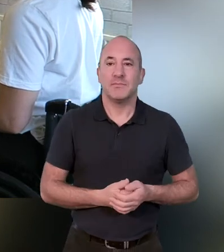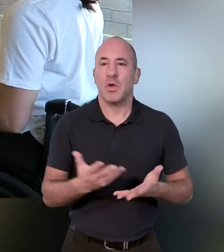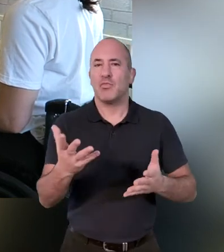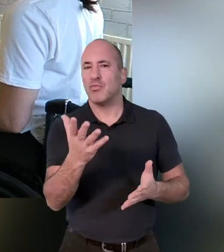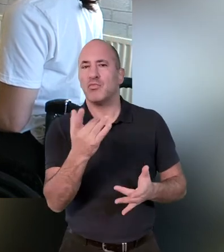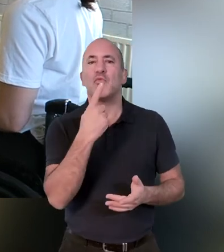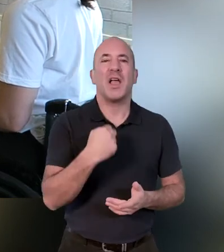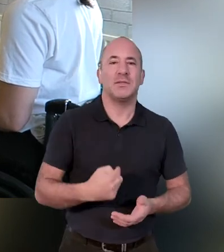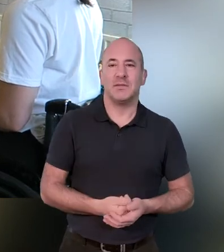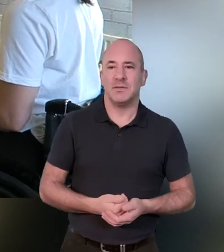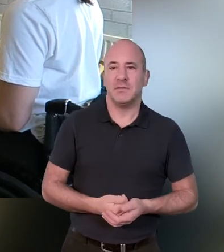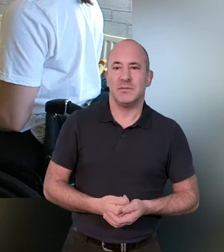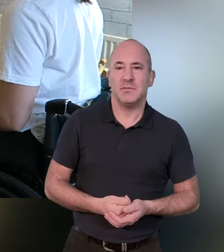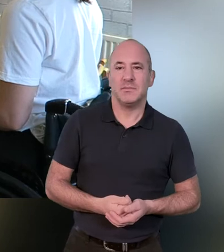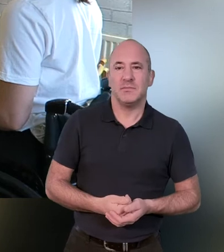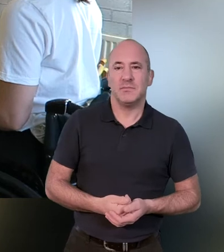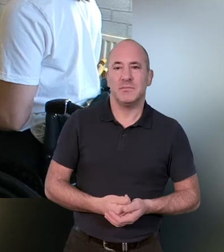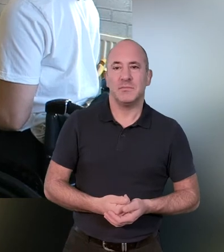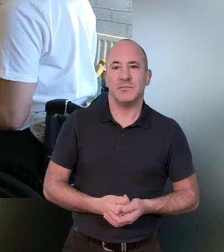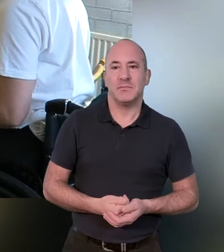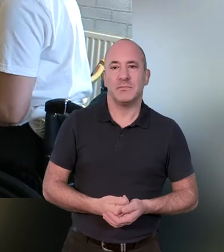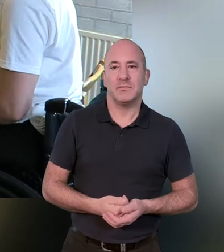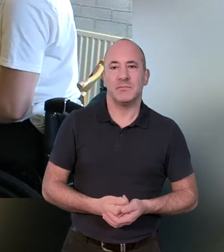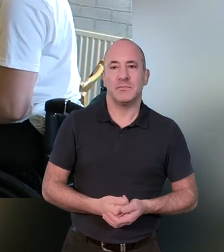it. So Sam, go for red.